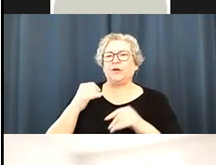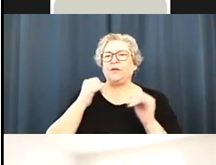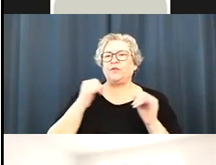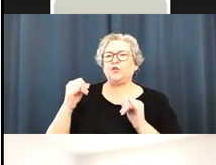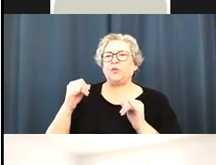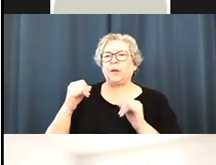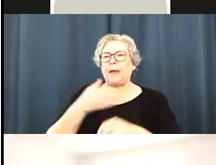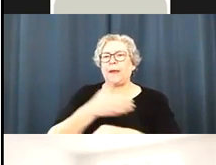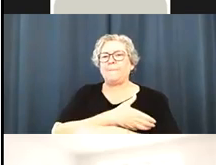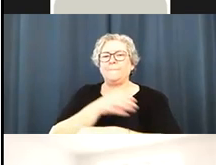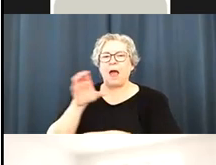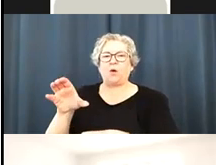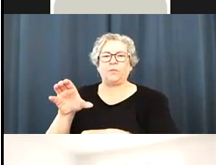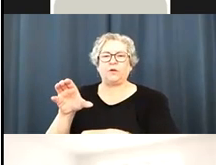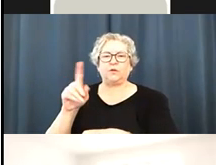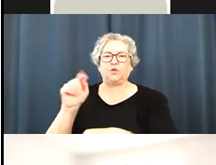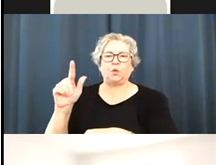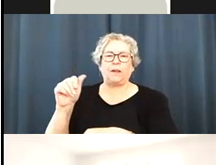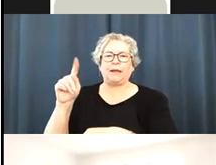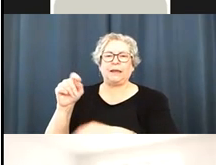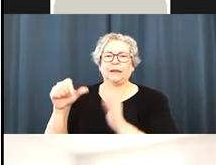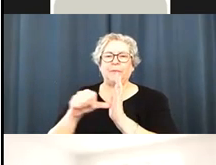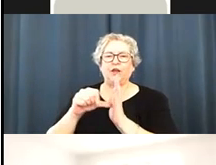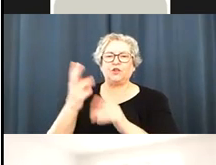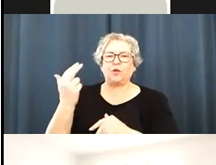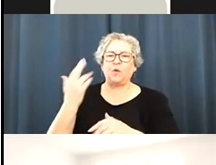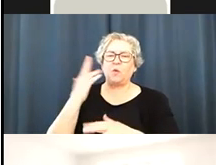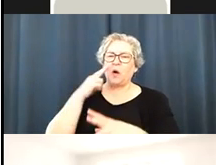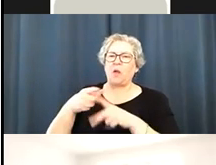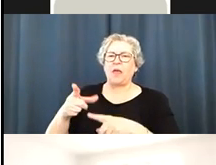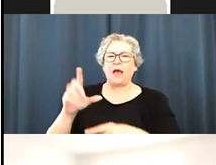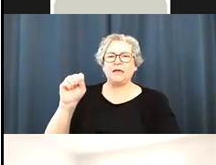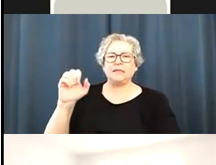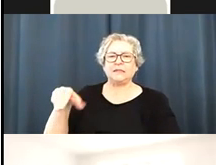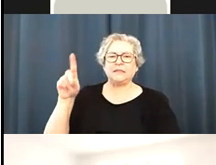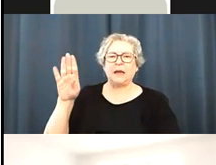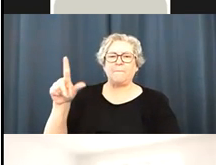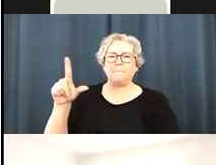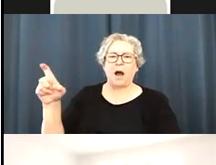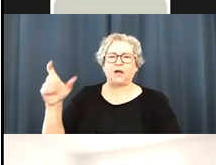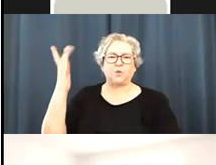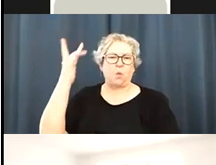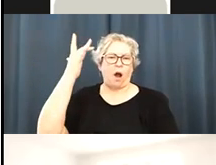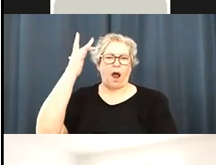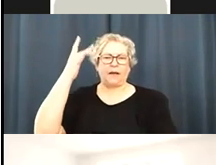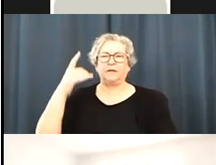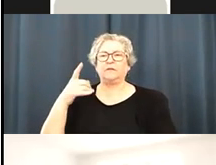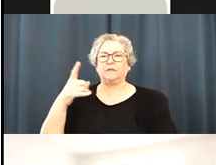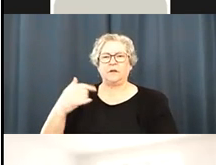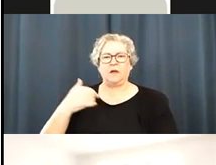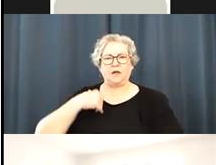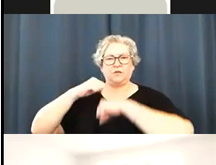It's page 13. But why do I call this a sandbox? Because the sandbox has a structure